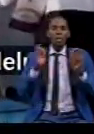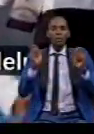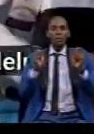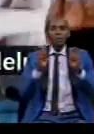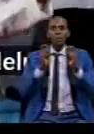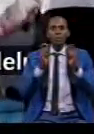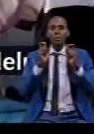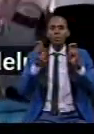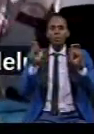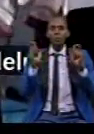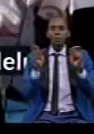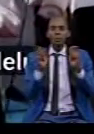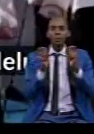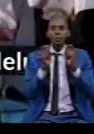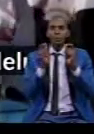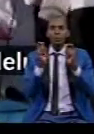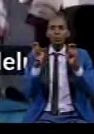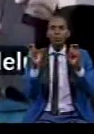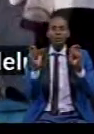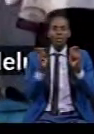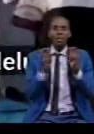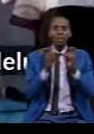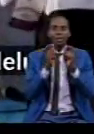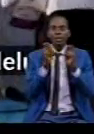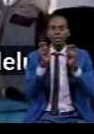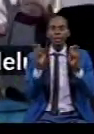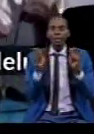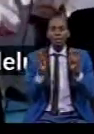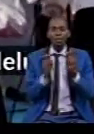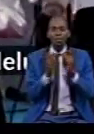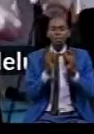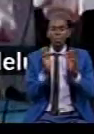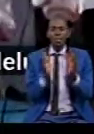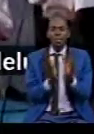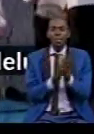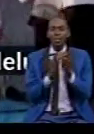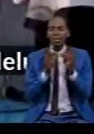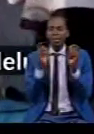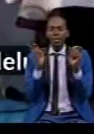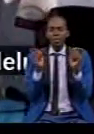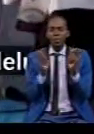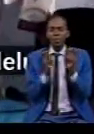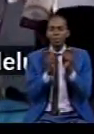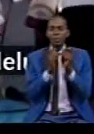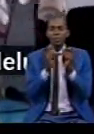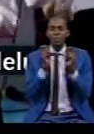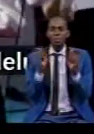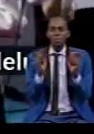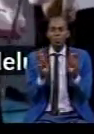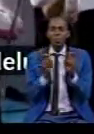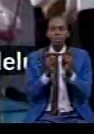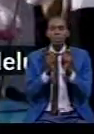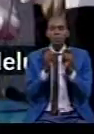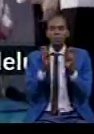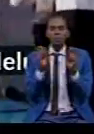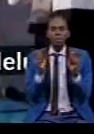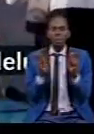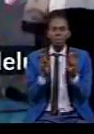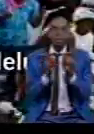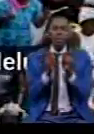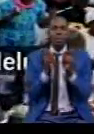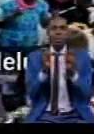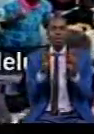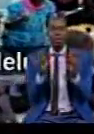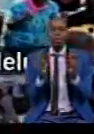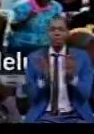God has answered your prayer. In new authority in your life. In new power